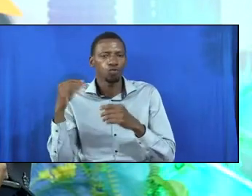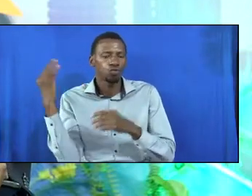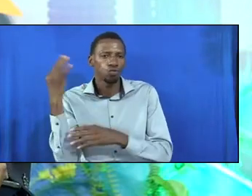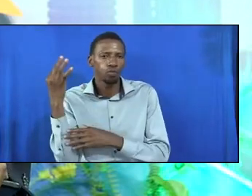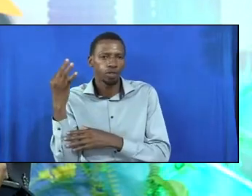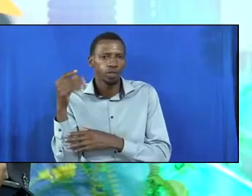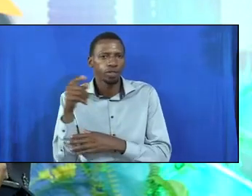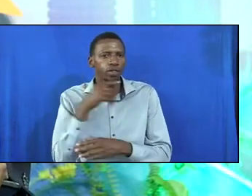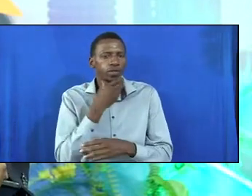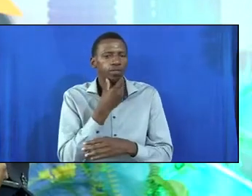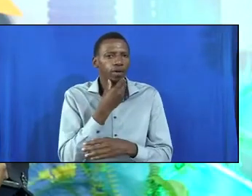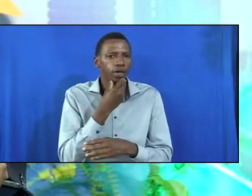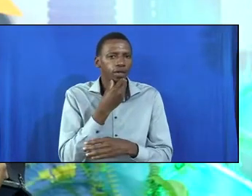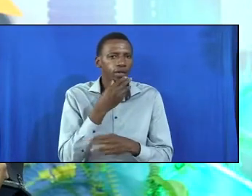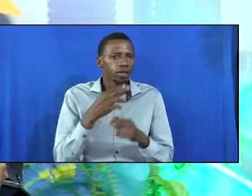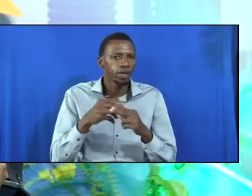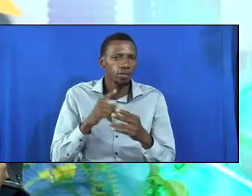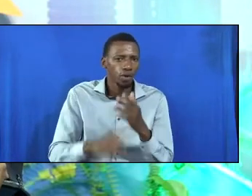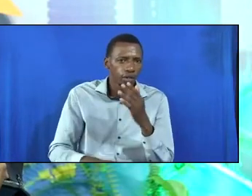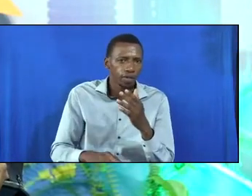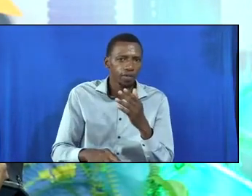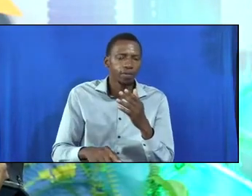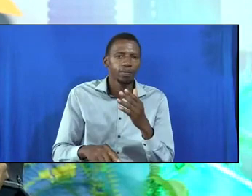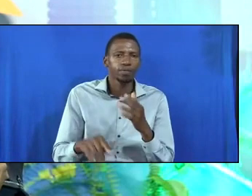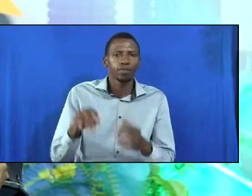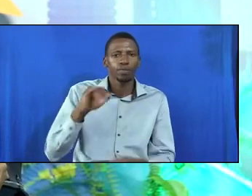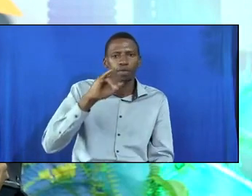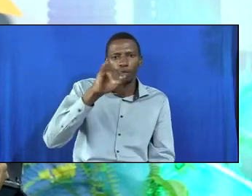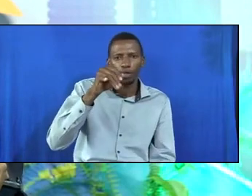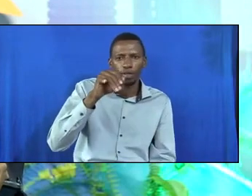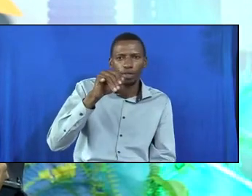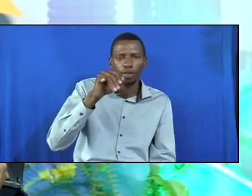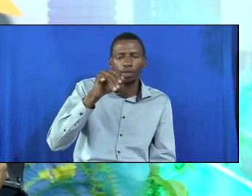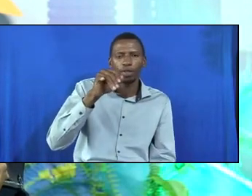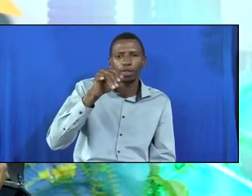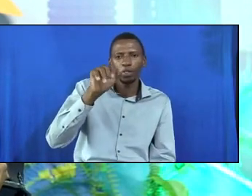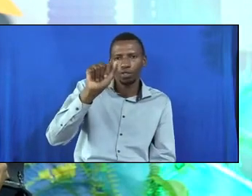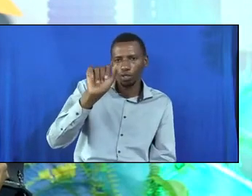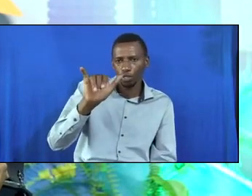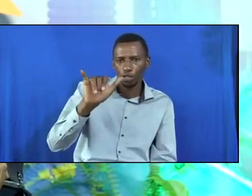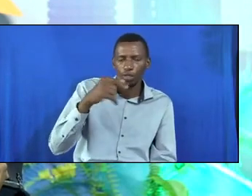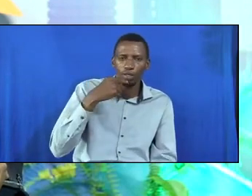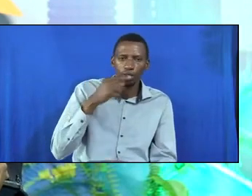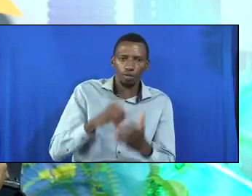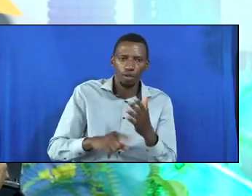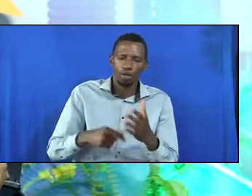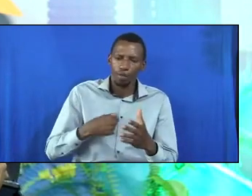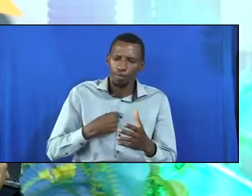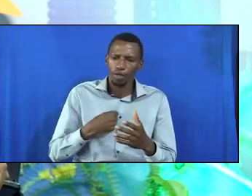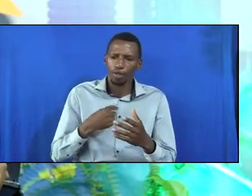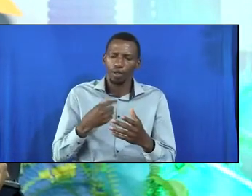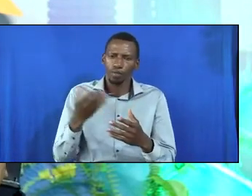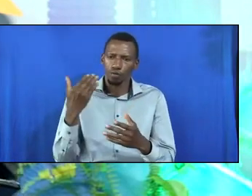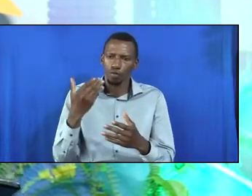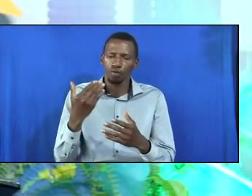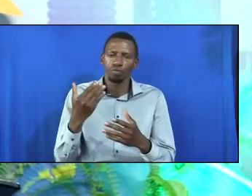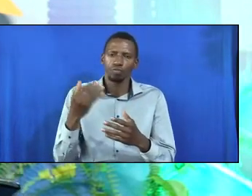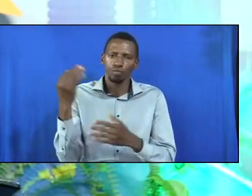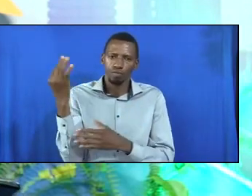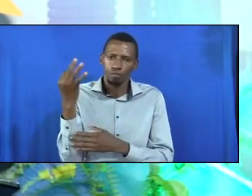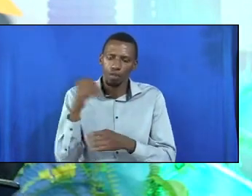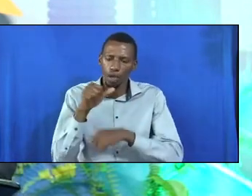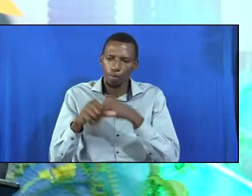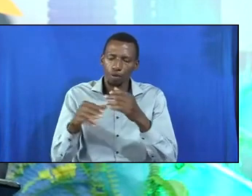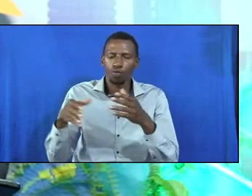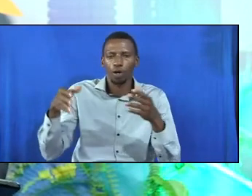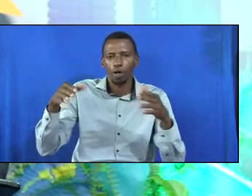who? Brother Jay. I told him, Brother Jay, I've been talking about how God sorted you. Now